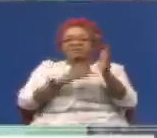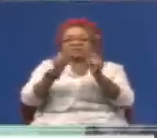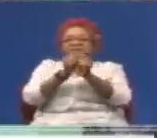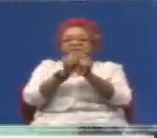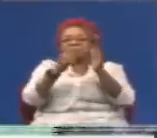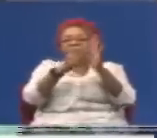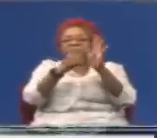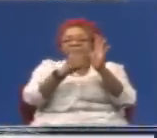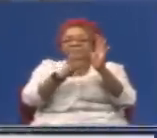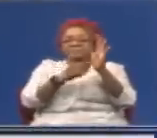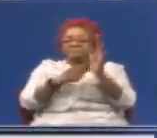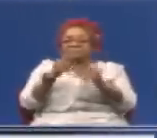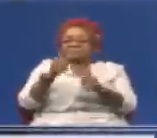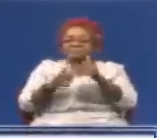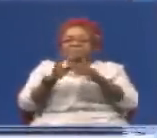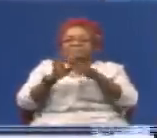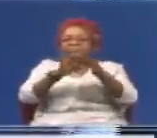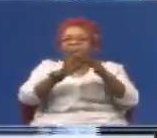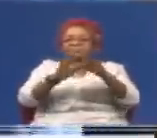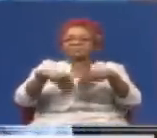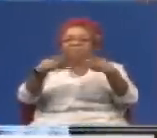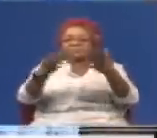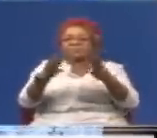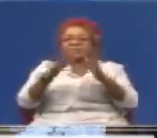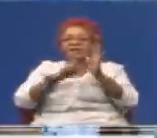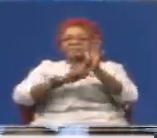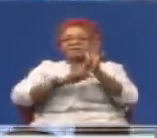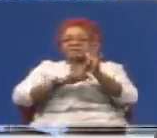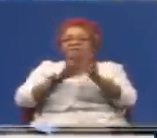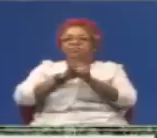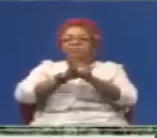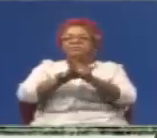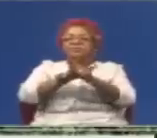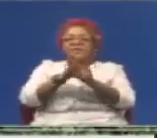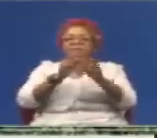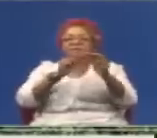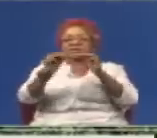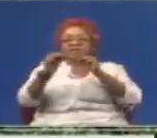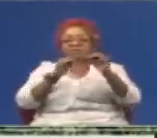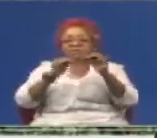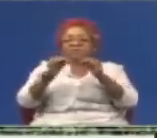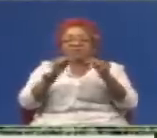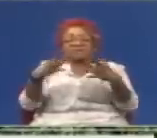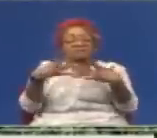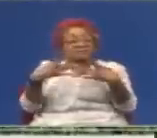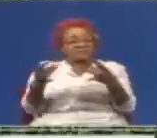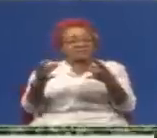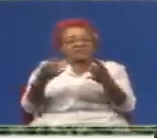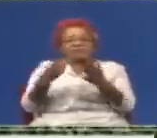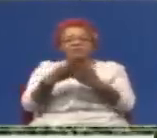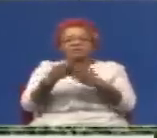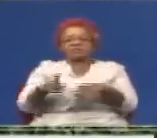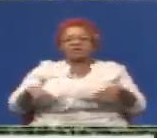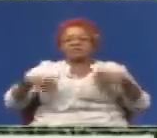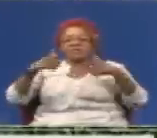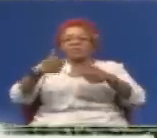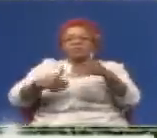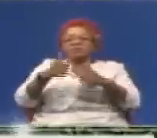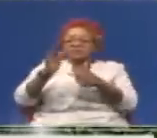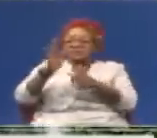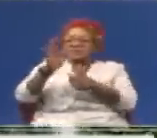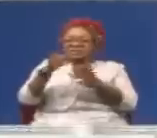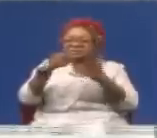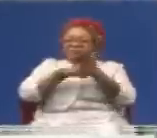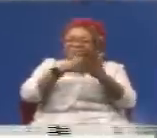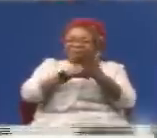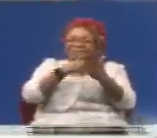which Azimio tasked its representatives to push for in the mediation. Interestingly, the cost of living, which has been Odinga's rallying